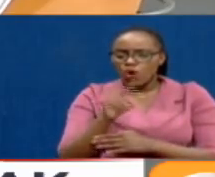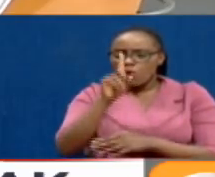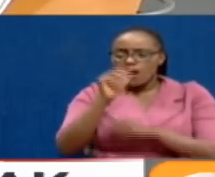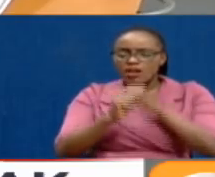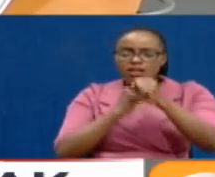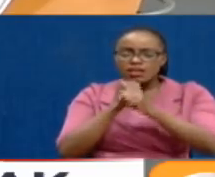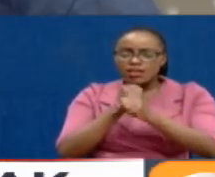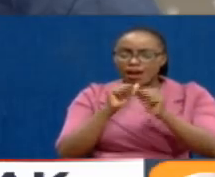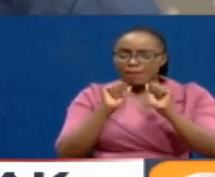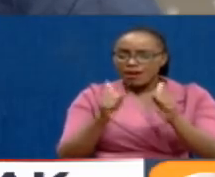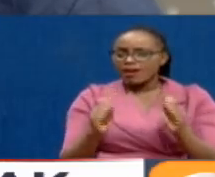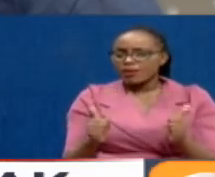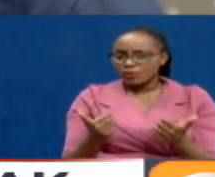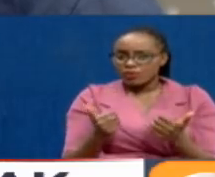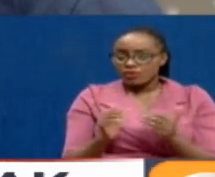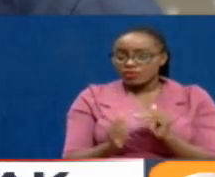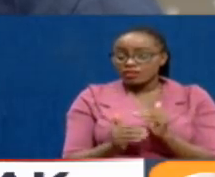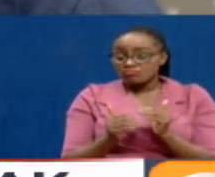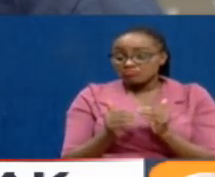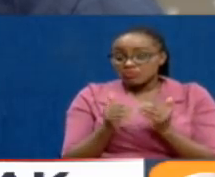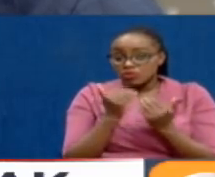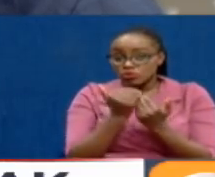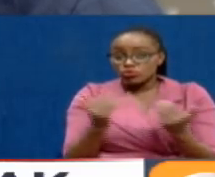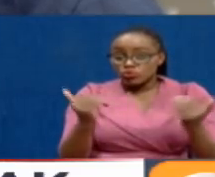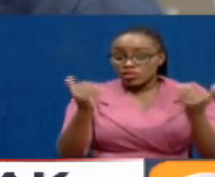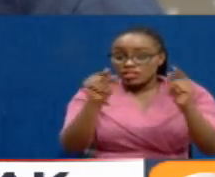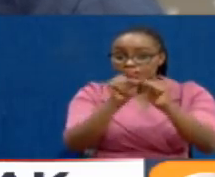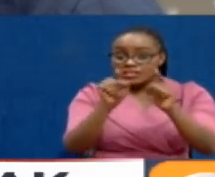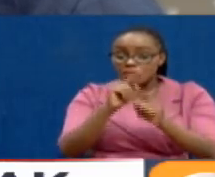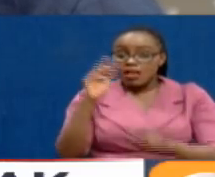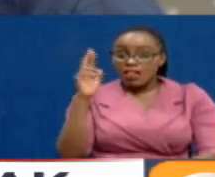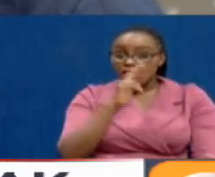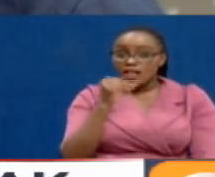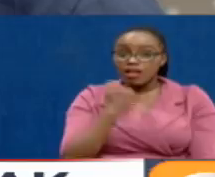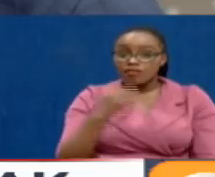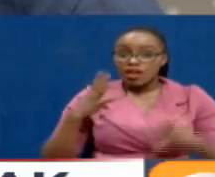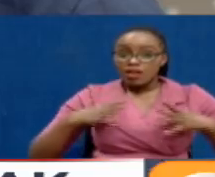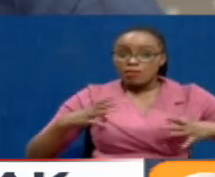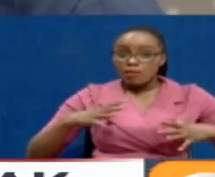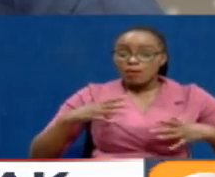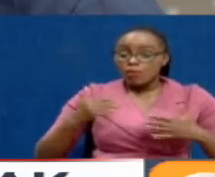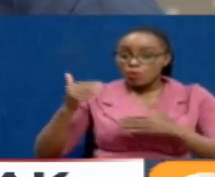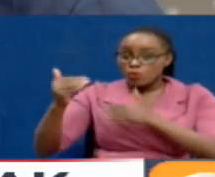Renor, children under 1 year will still be under the same risk as the people